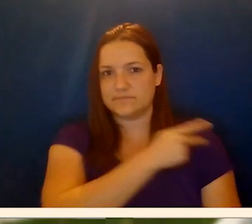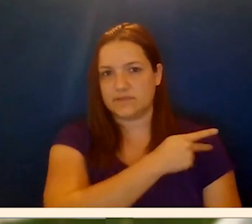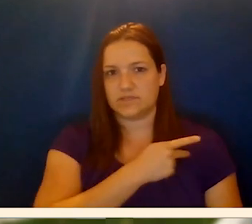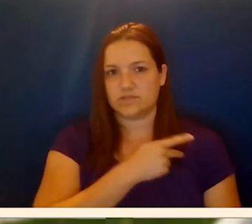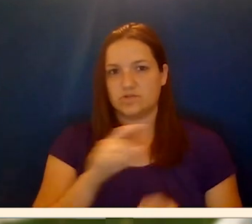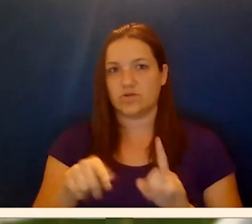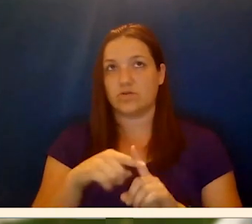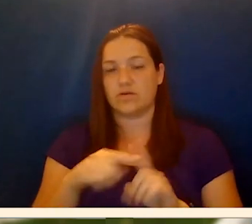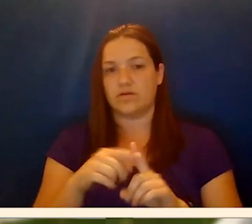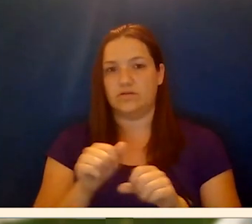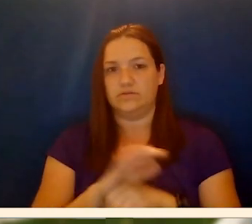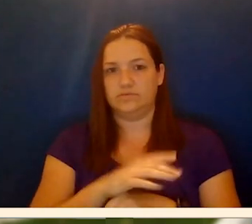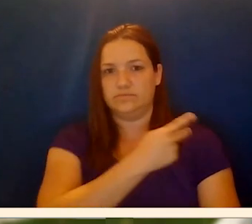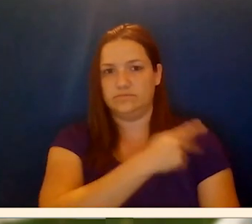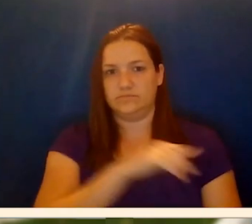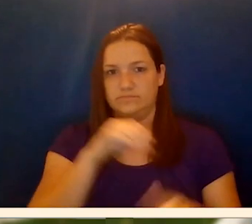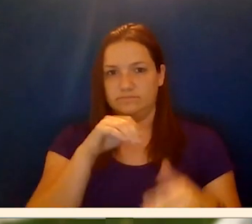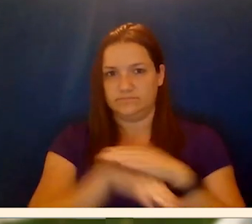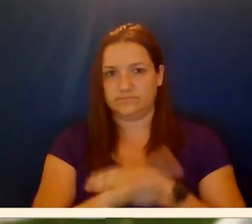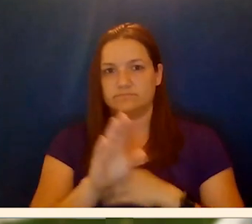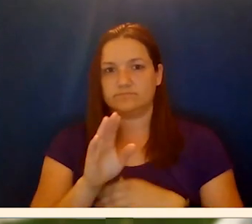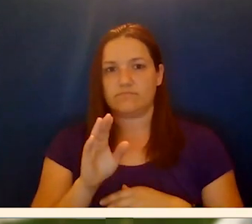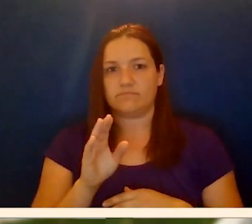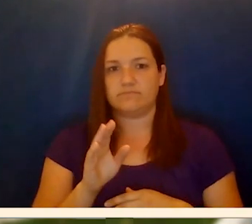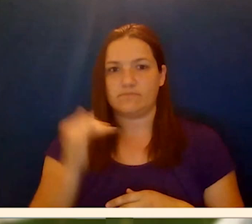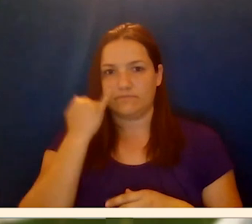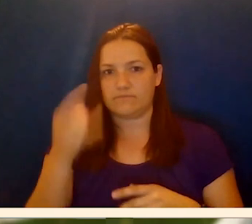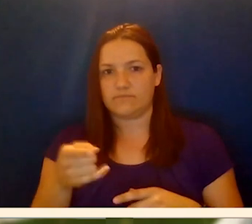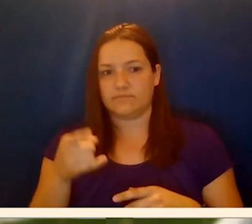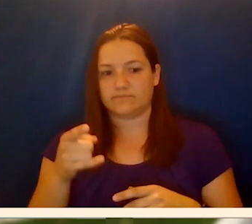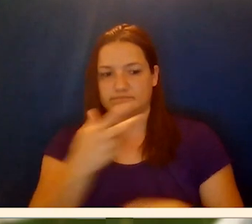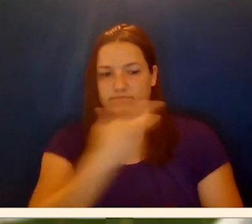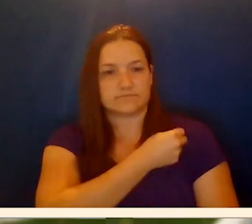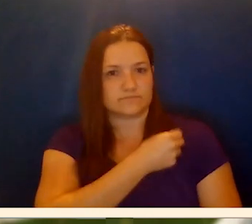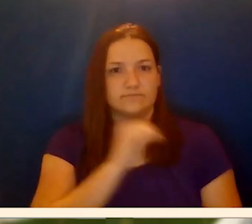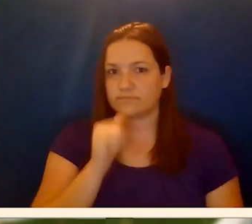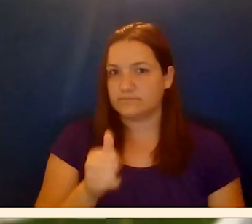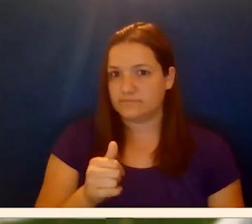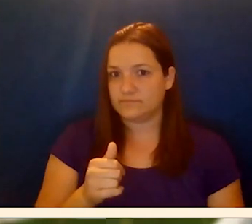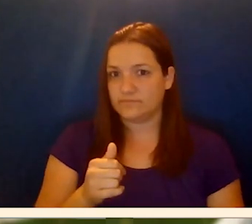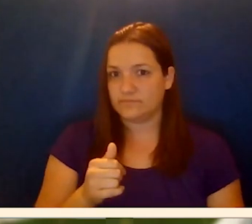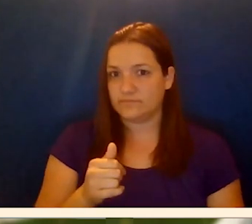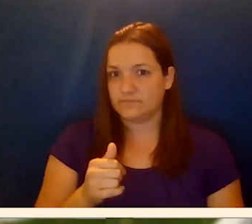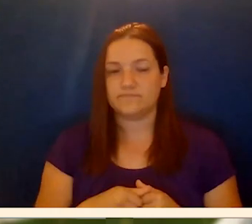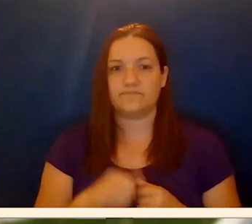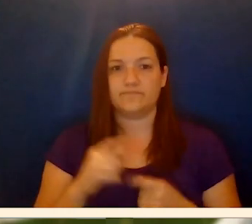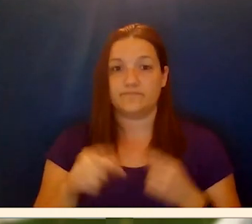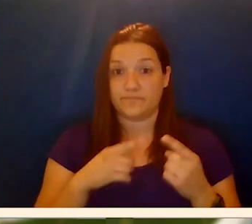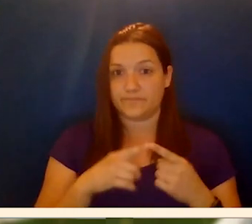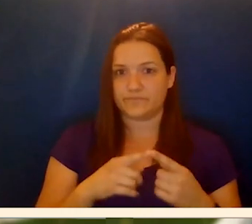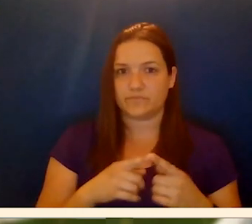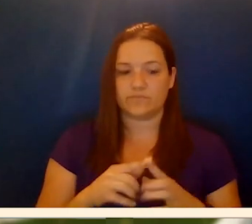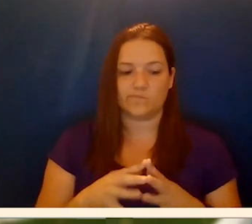admitted, whether they'd been vaccinated or not, and if so, when. And if they hadn't been vaccinated, had